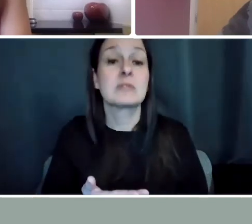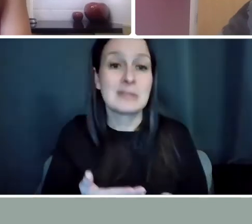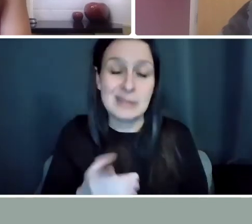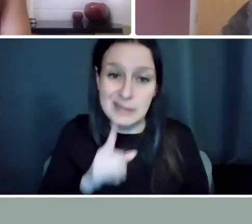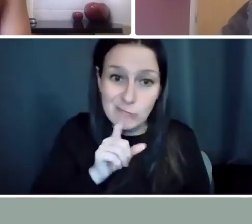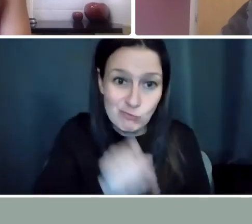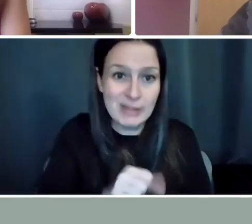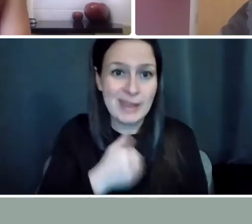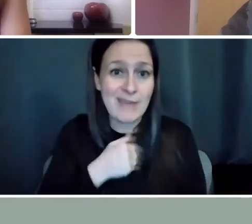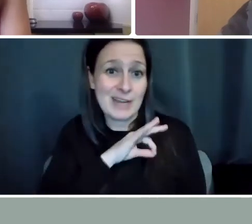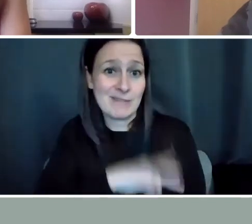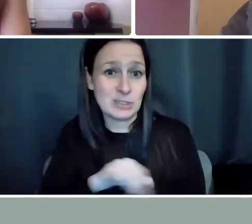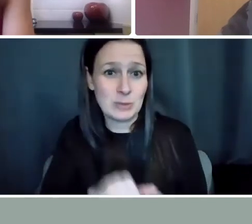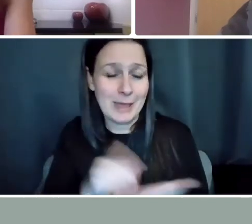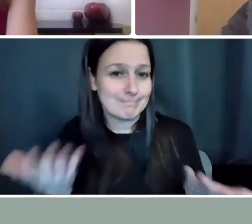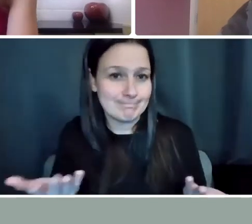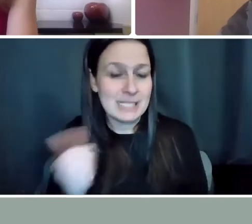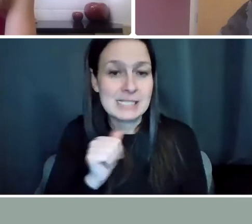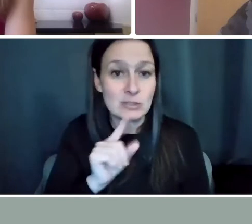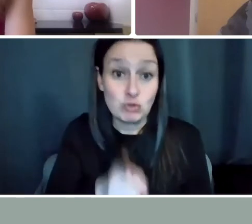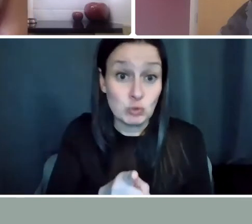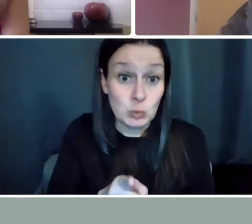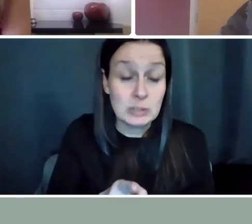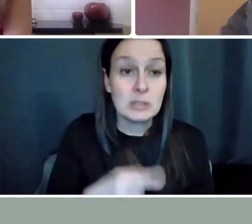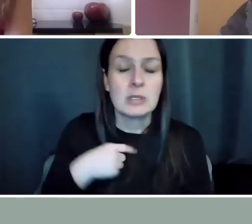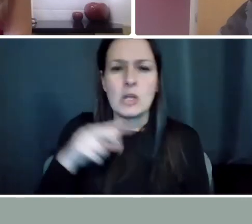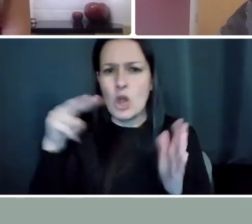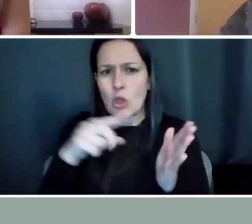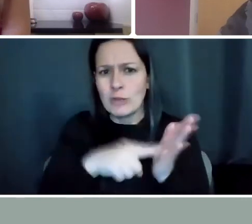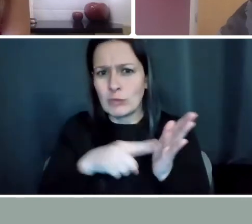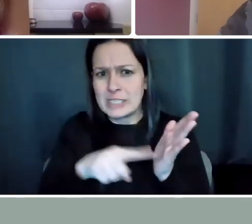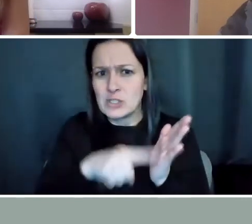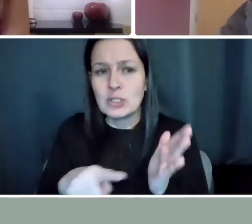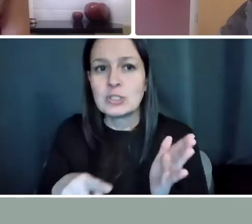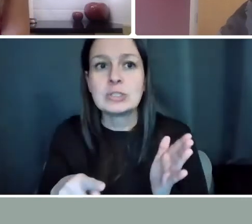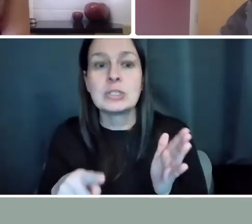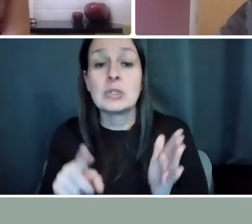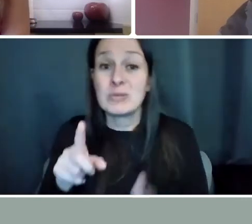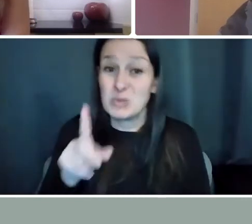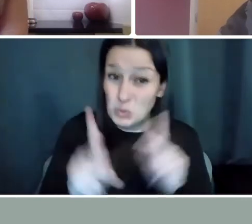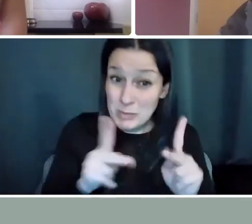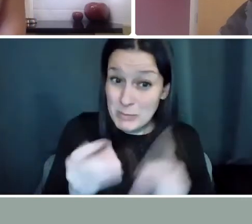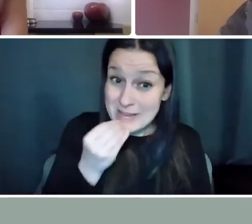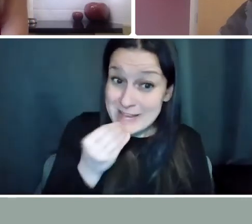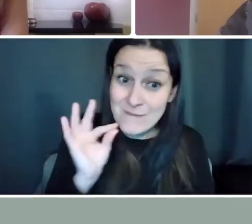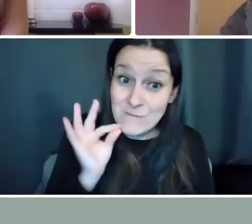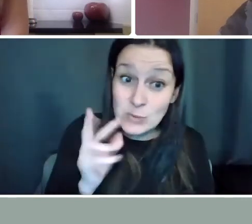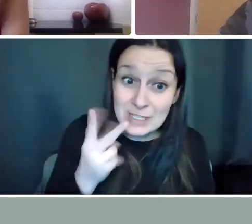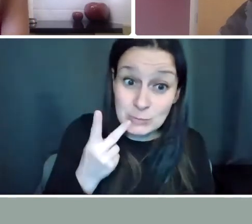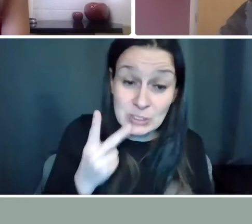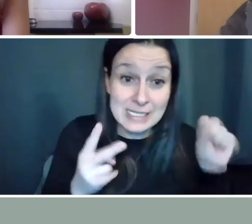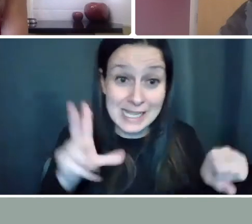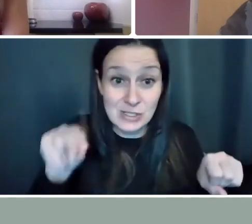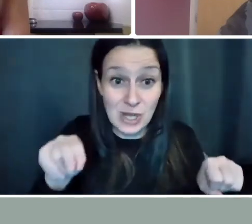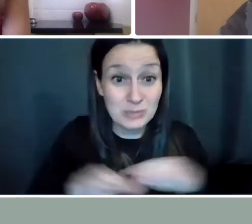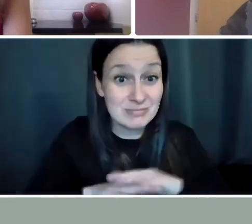an advantage to that. And that's true. You know, when you look at research, it's do people eat fruits and vegetables? Yes or no?